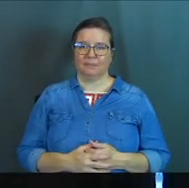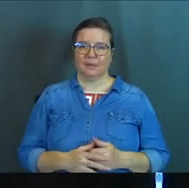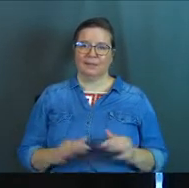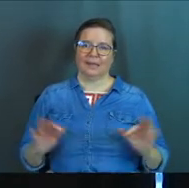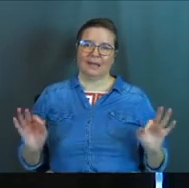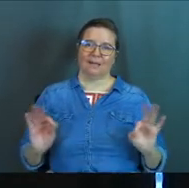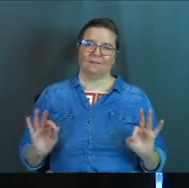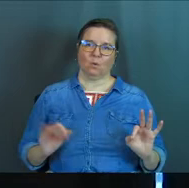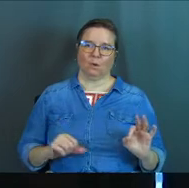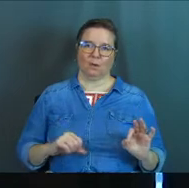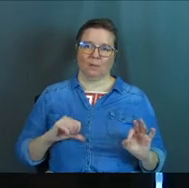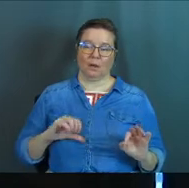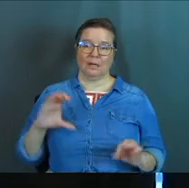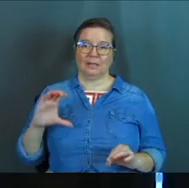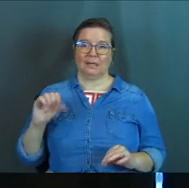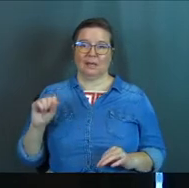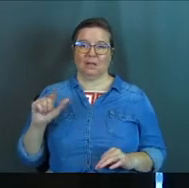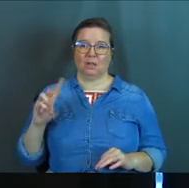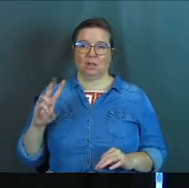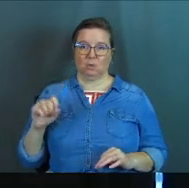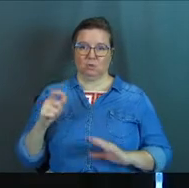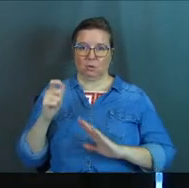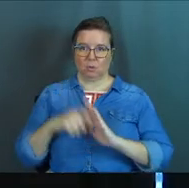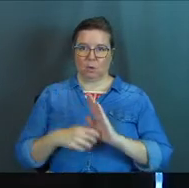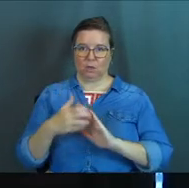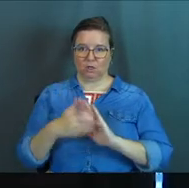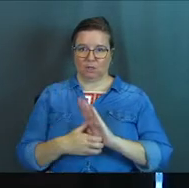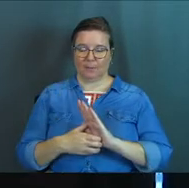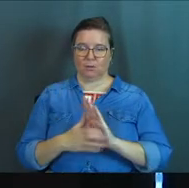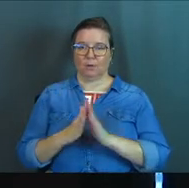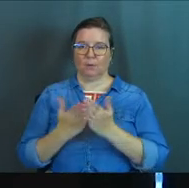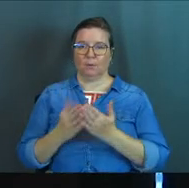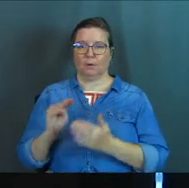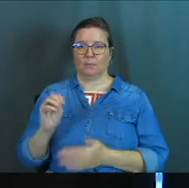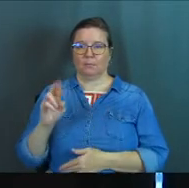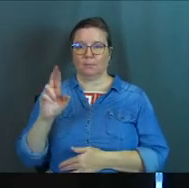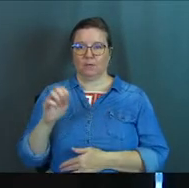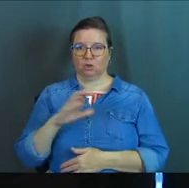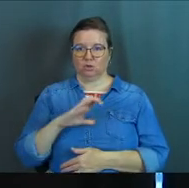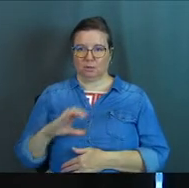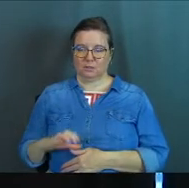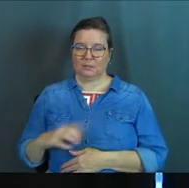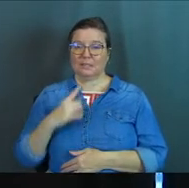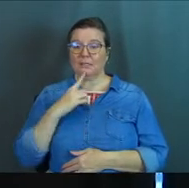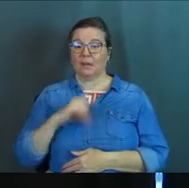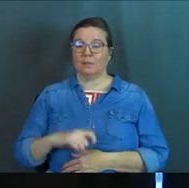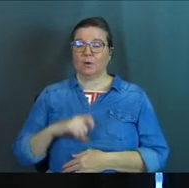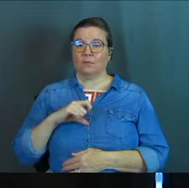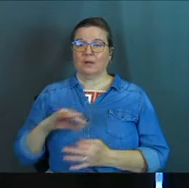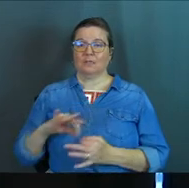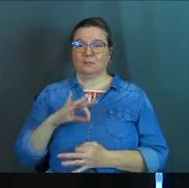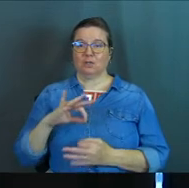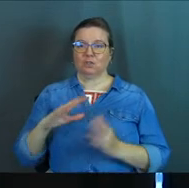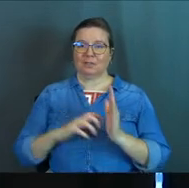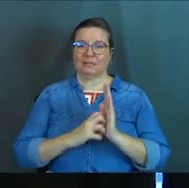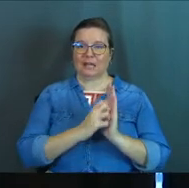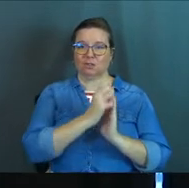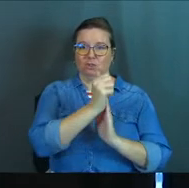Inferiority pride. C.S. Lewis said this. He wrote a whole chapter in Mere Christianity on pride. Classic chapter. He said, "For pride is a spiritual